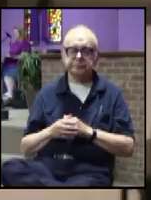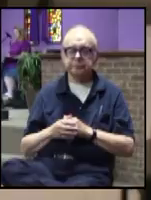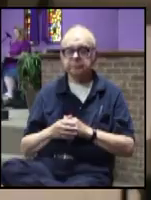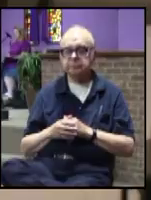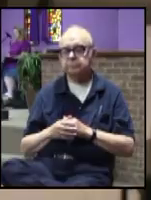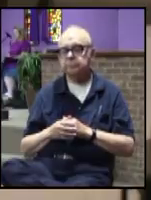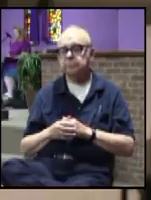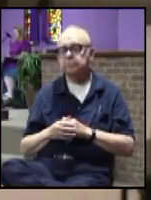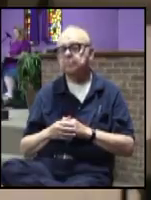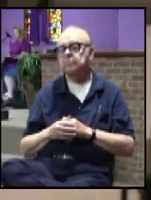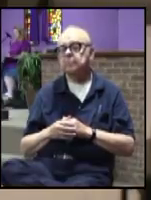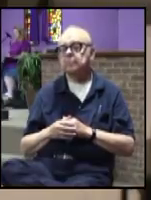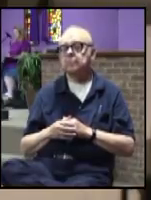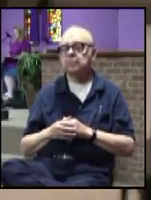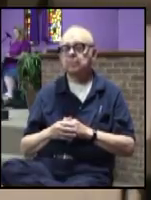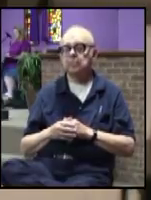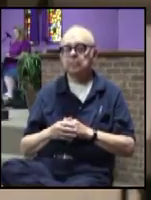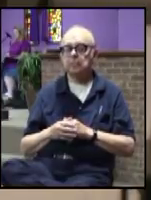Only you.